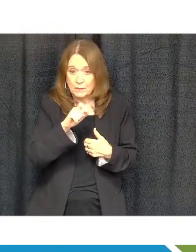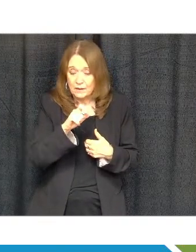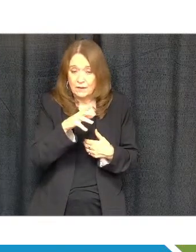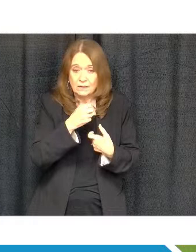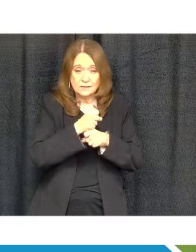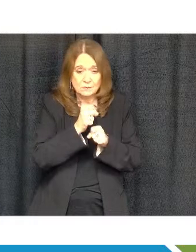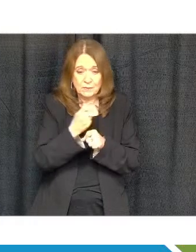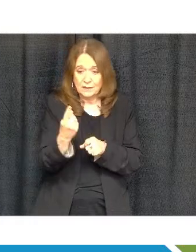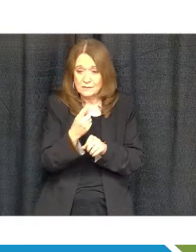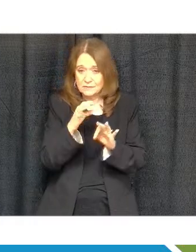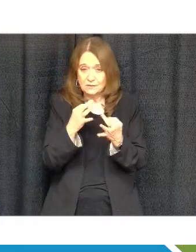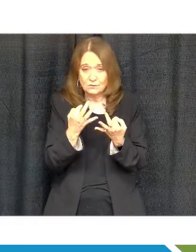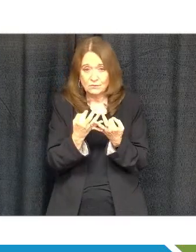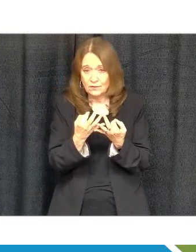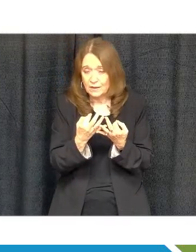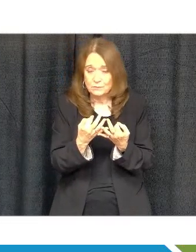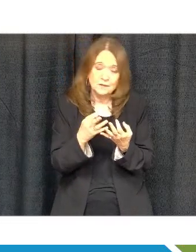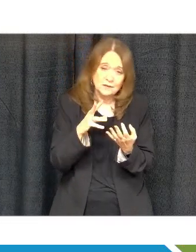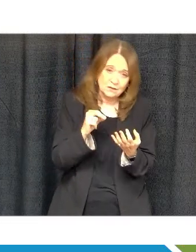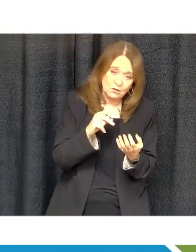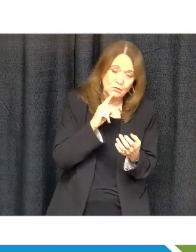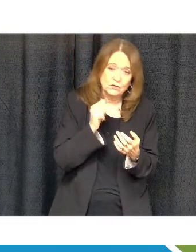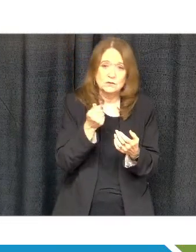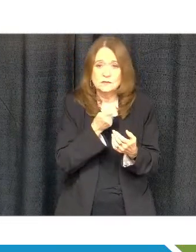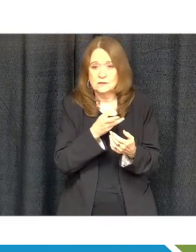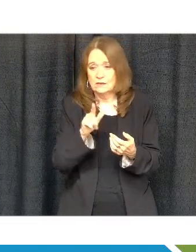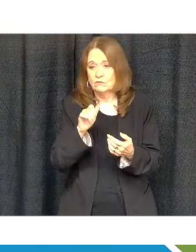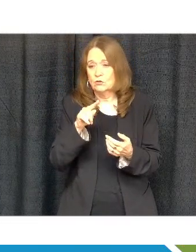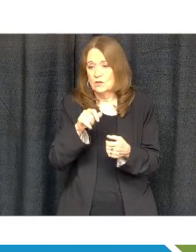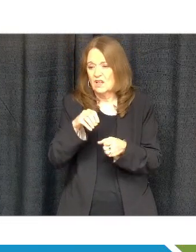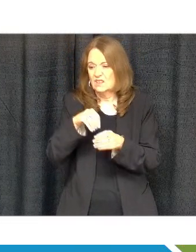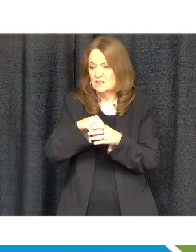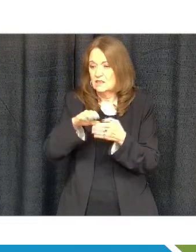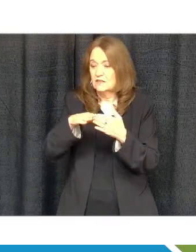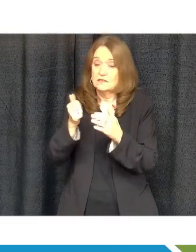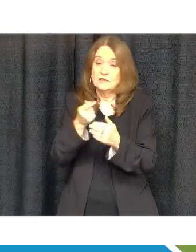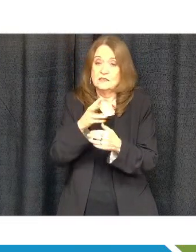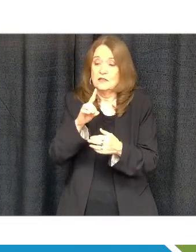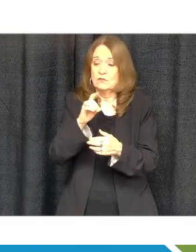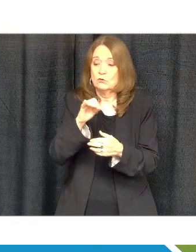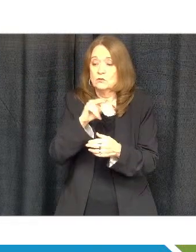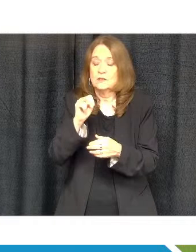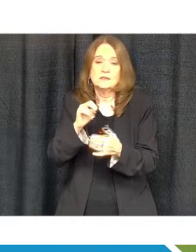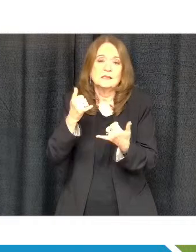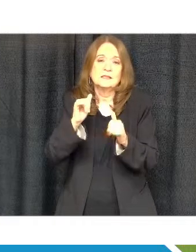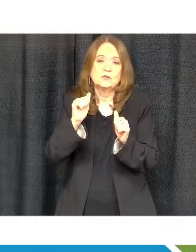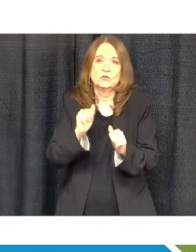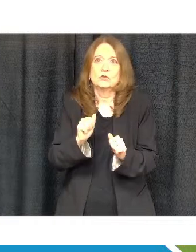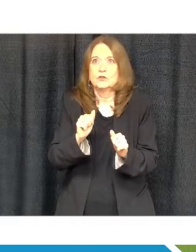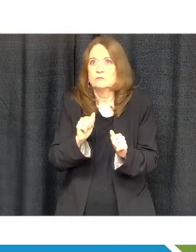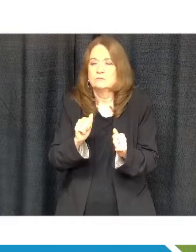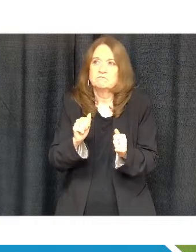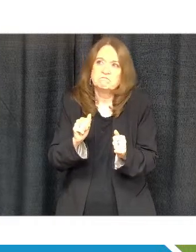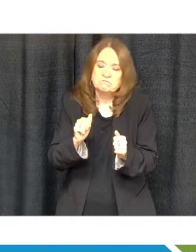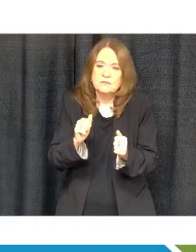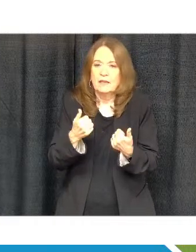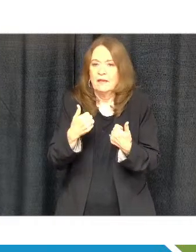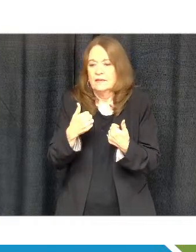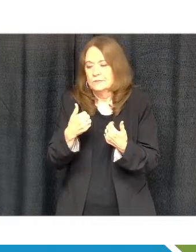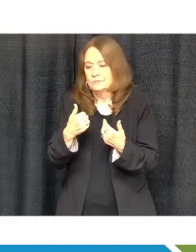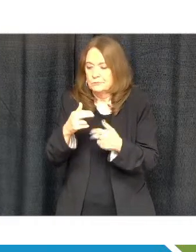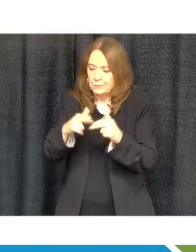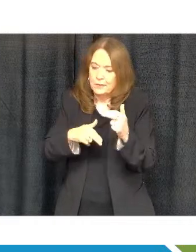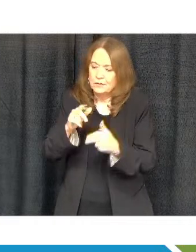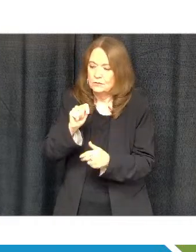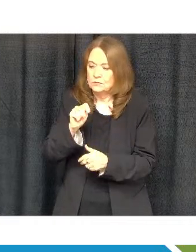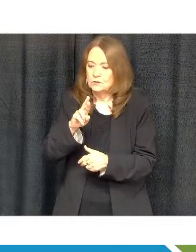No. There are several lots citywide, probably several dozen, that still could effectively hold a triplex. But what it